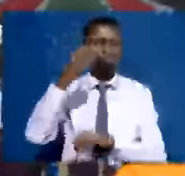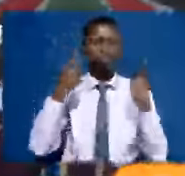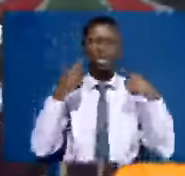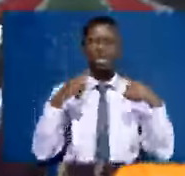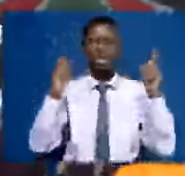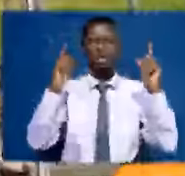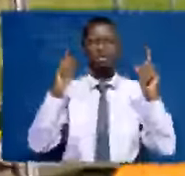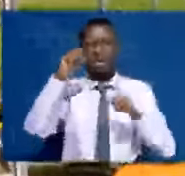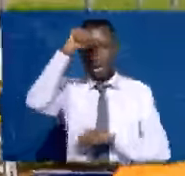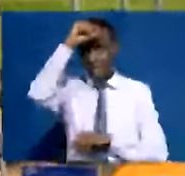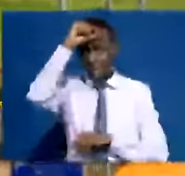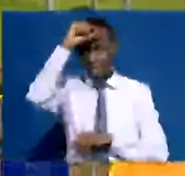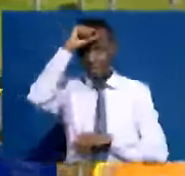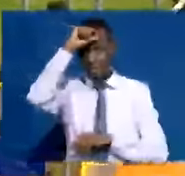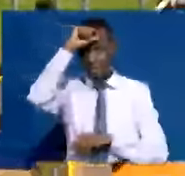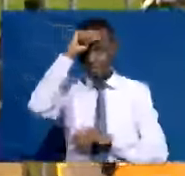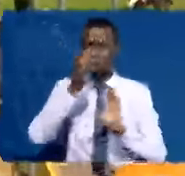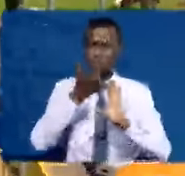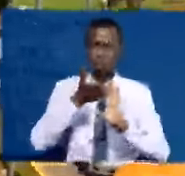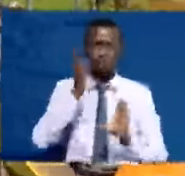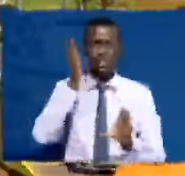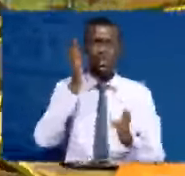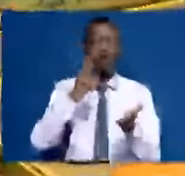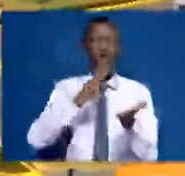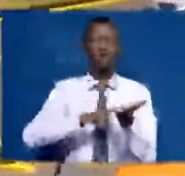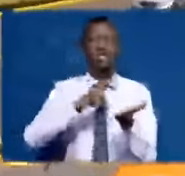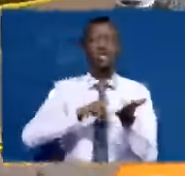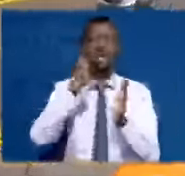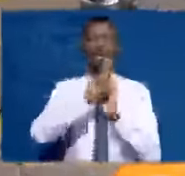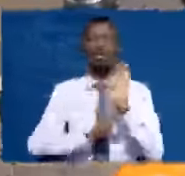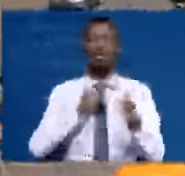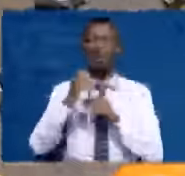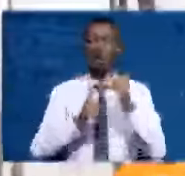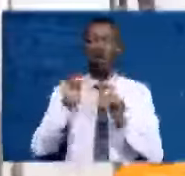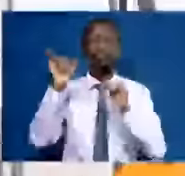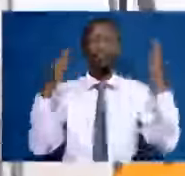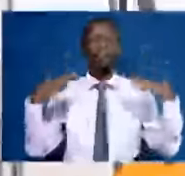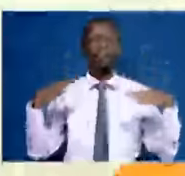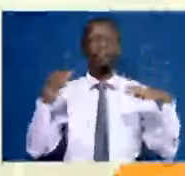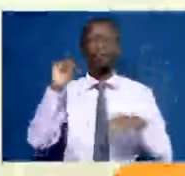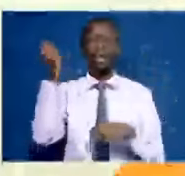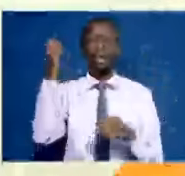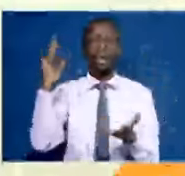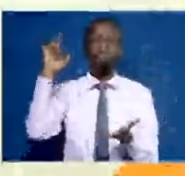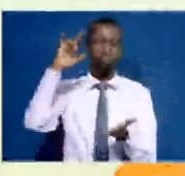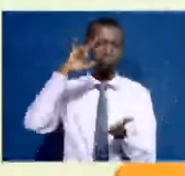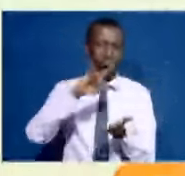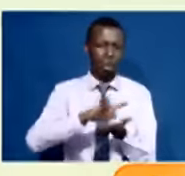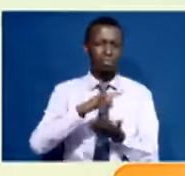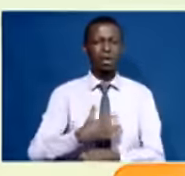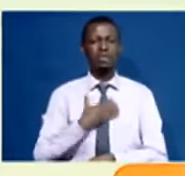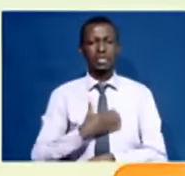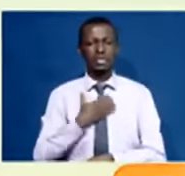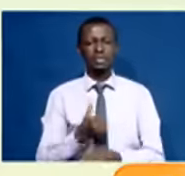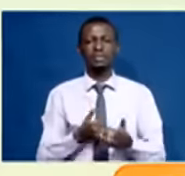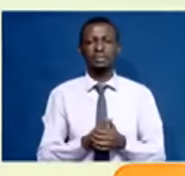the government has forthwith abolished the visa requirement for all foreigners visiting Kenya. Great pleasure, as